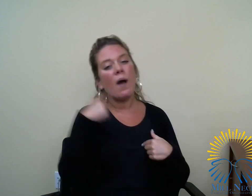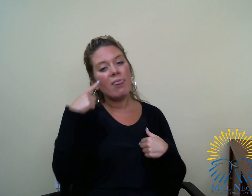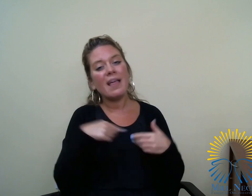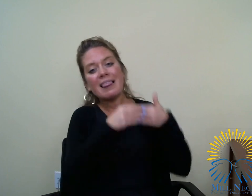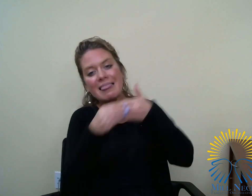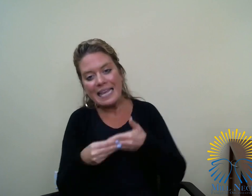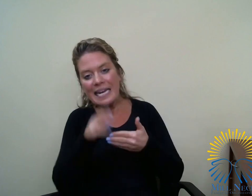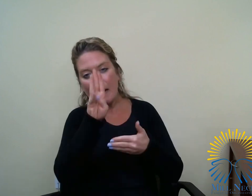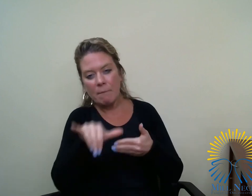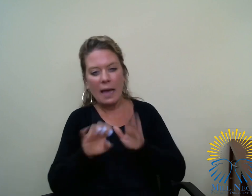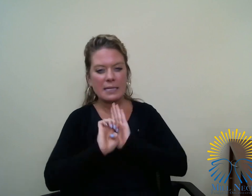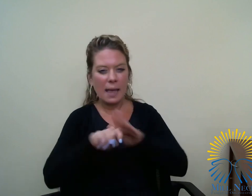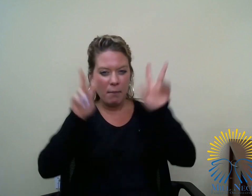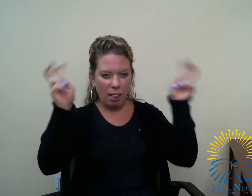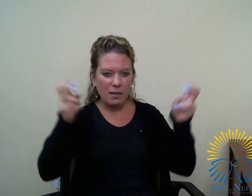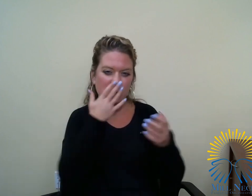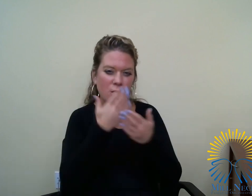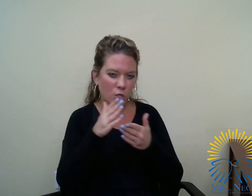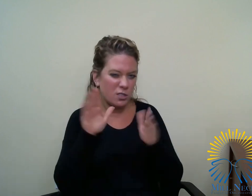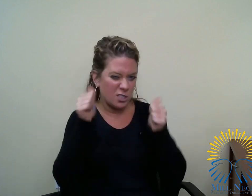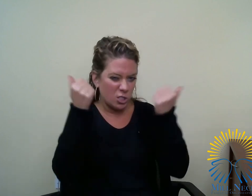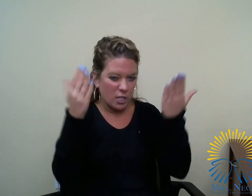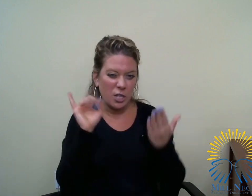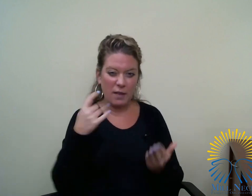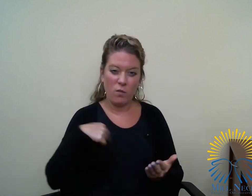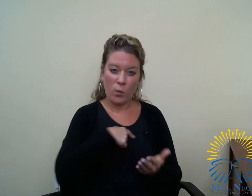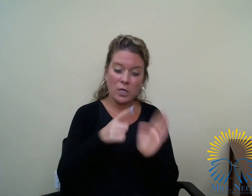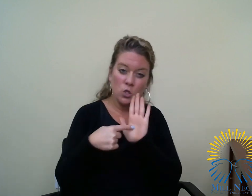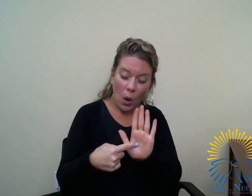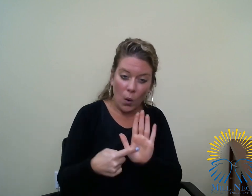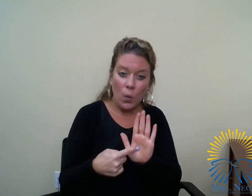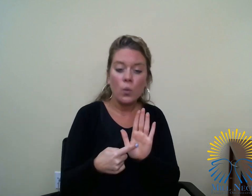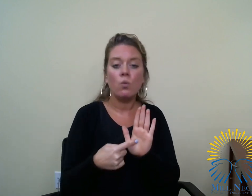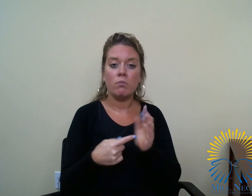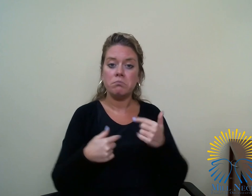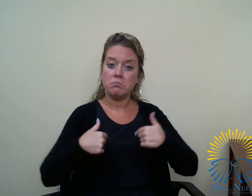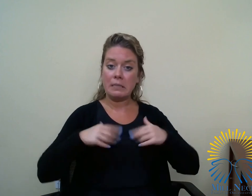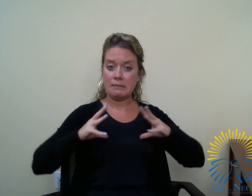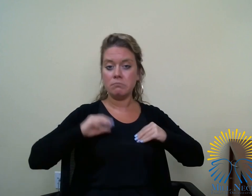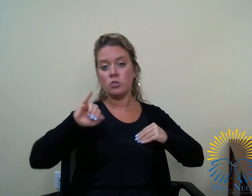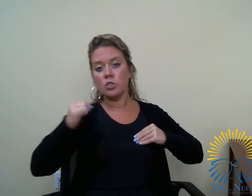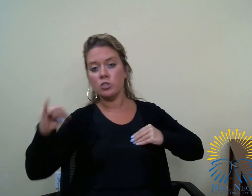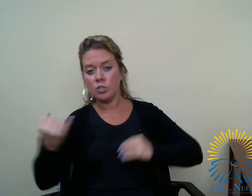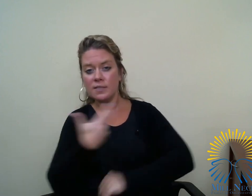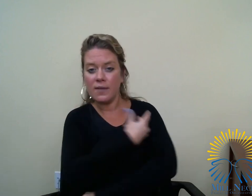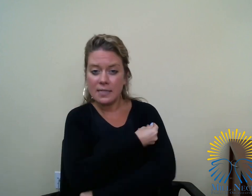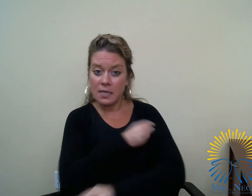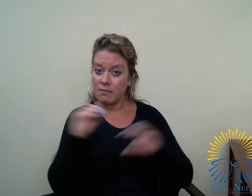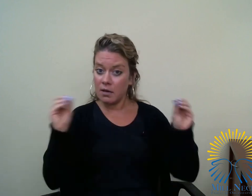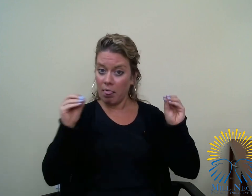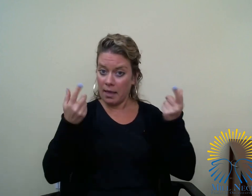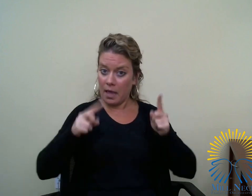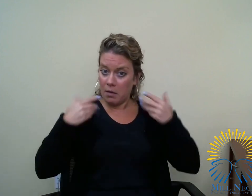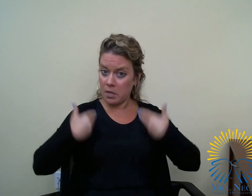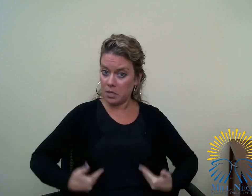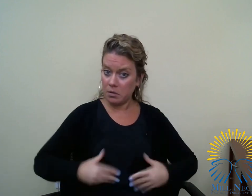maybe also kind of good suggestions. If you show that you taking the Johnson & Johnson vaccine and nothing has happened